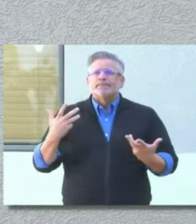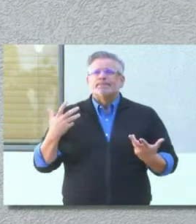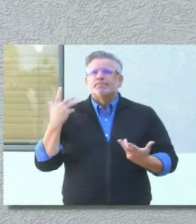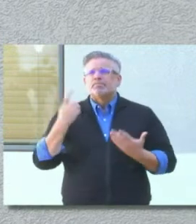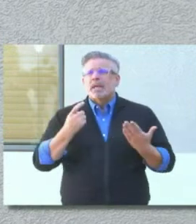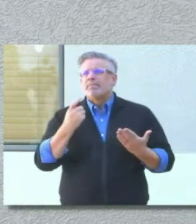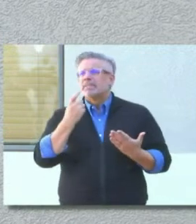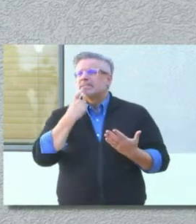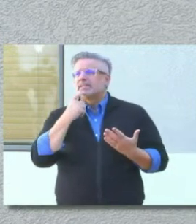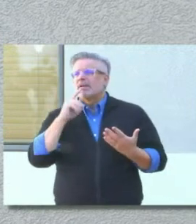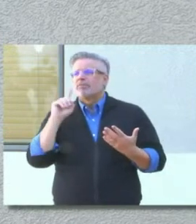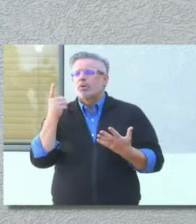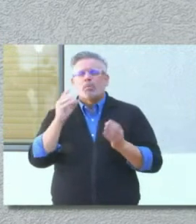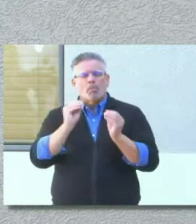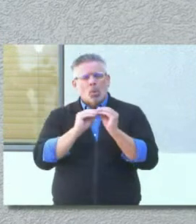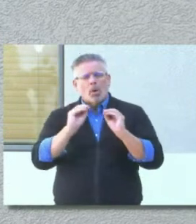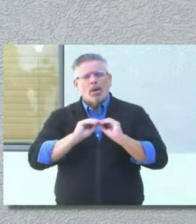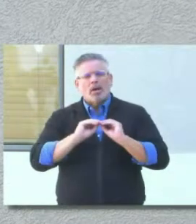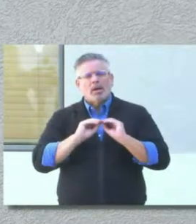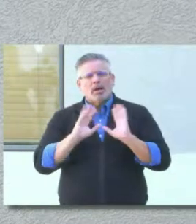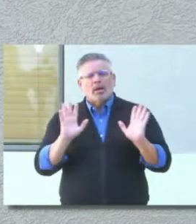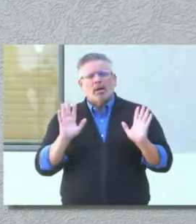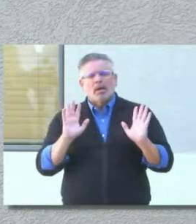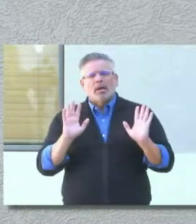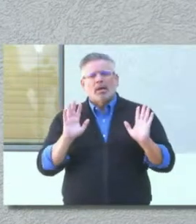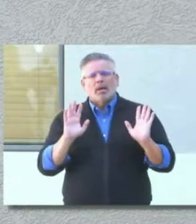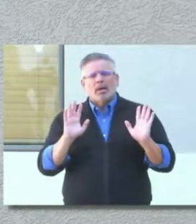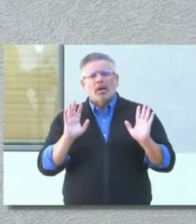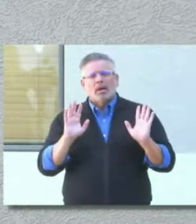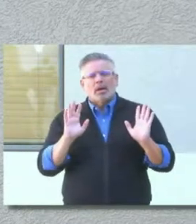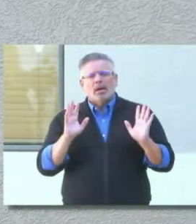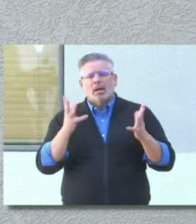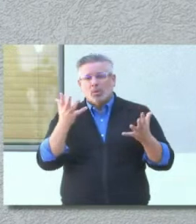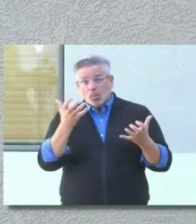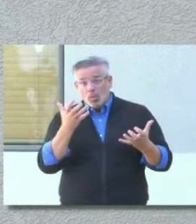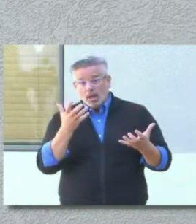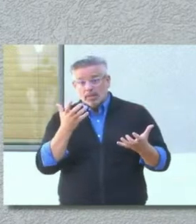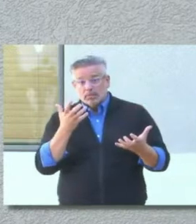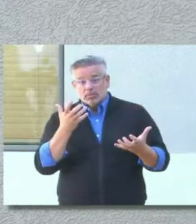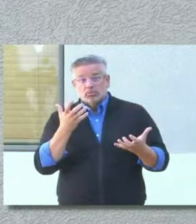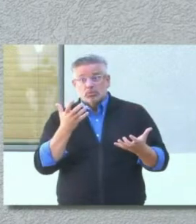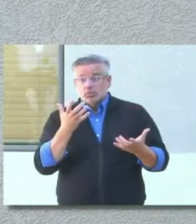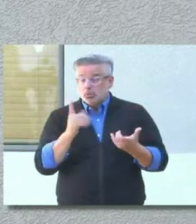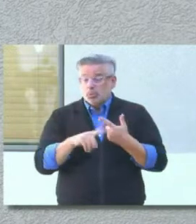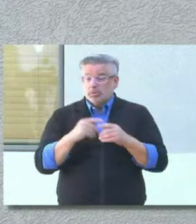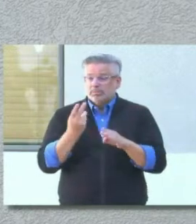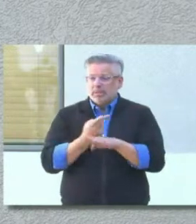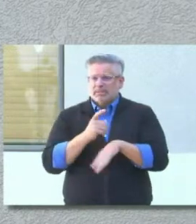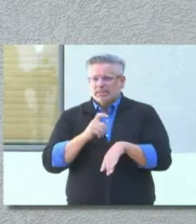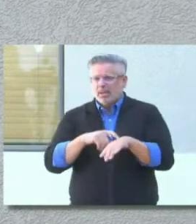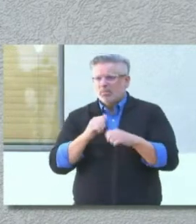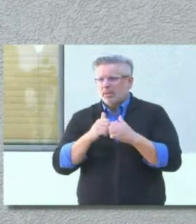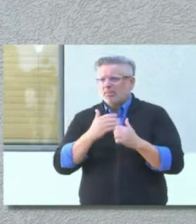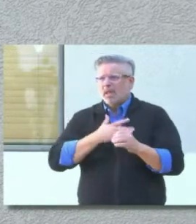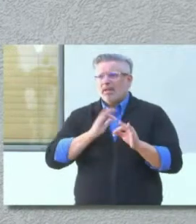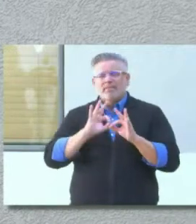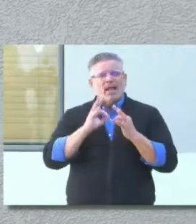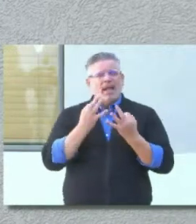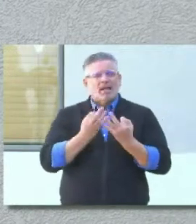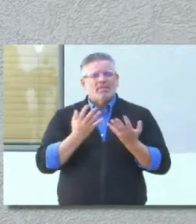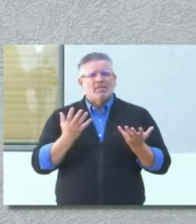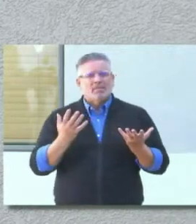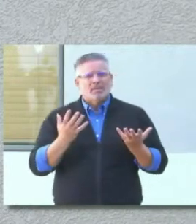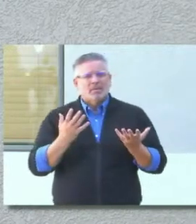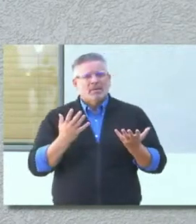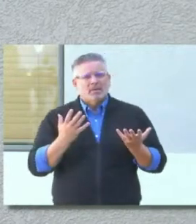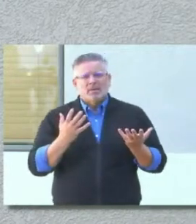that first, more explicitly? That I wanted to spend time with my family? Yeah, I mean, because you said... And